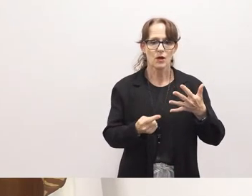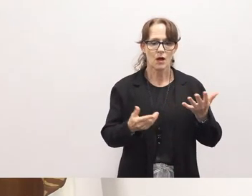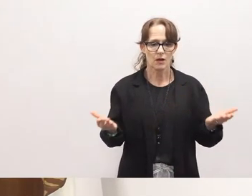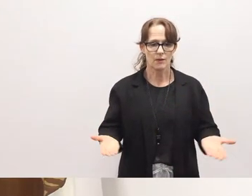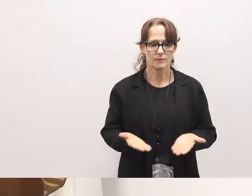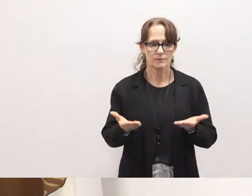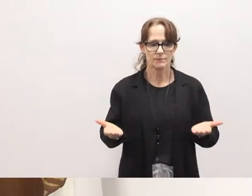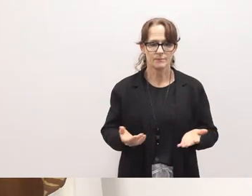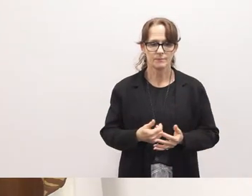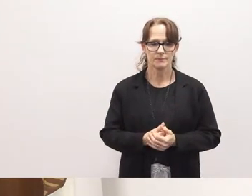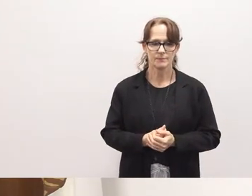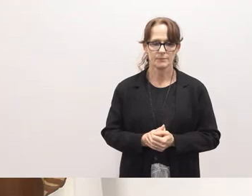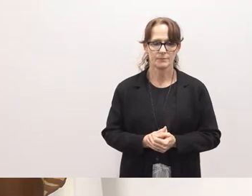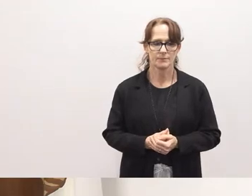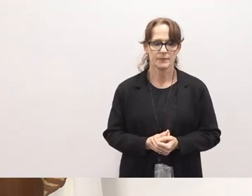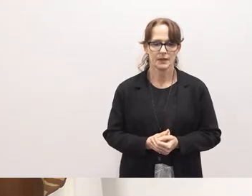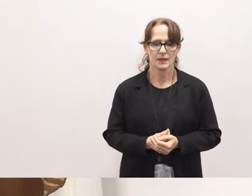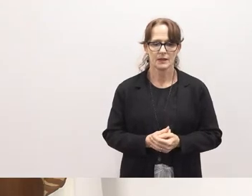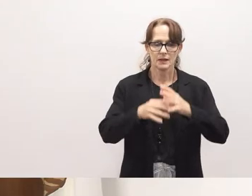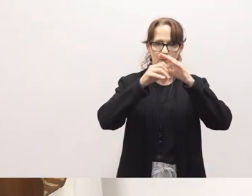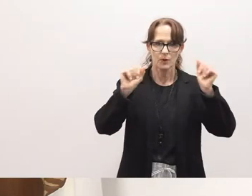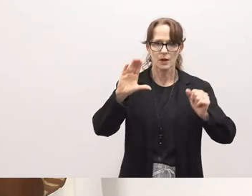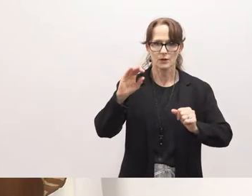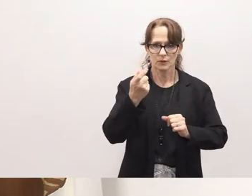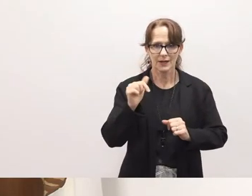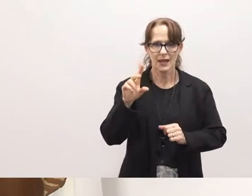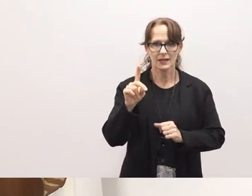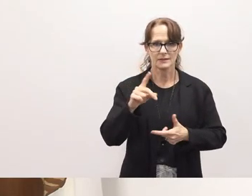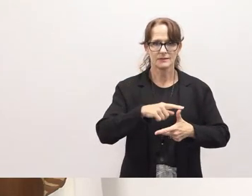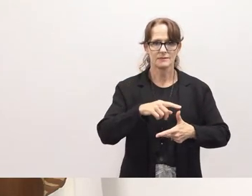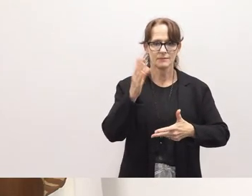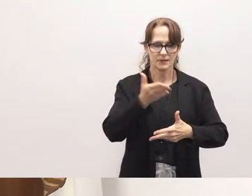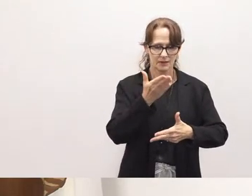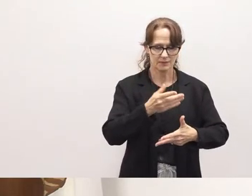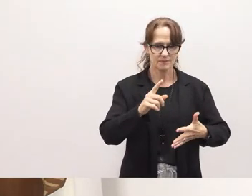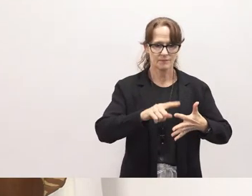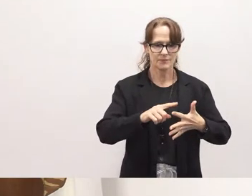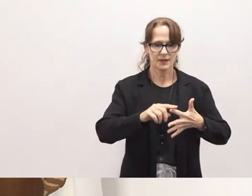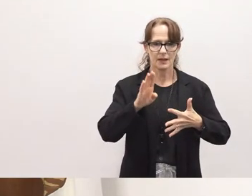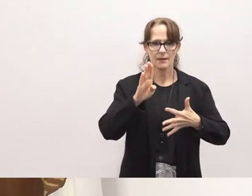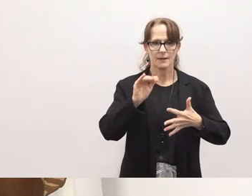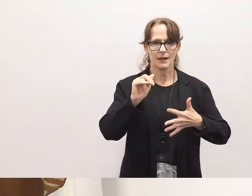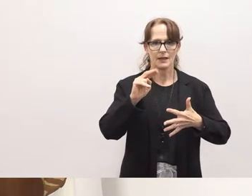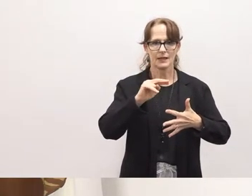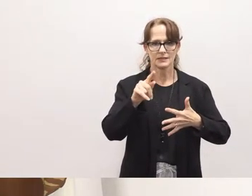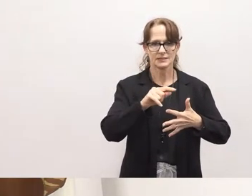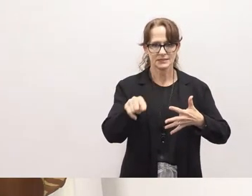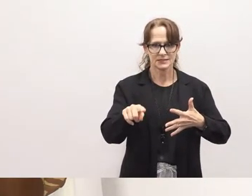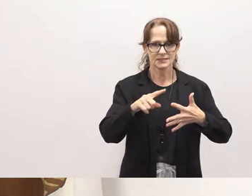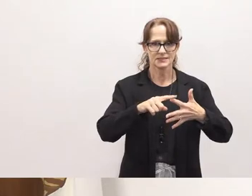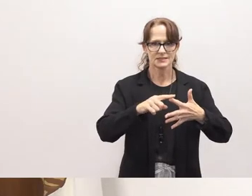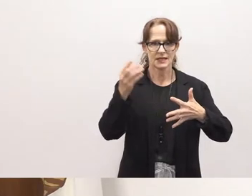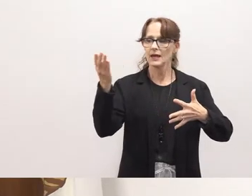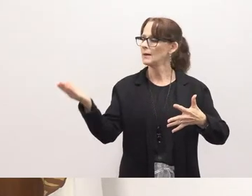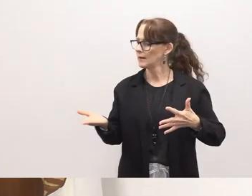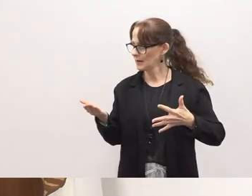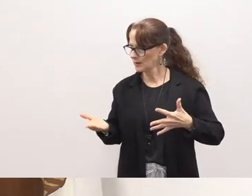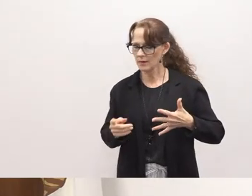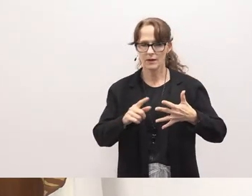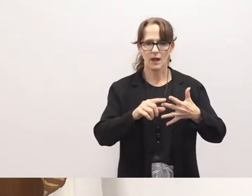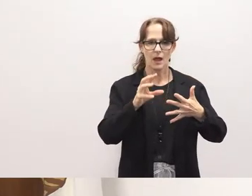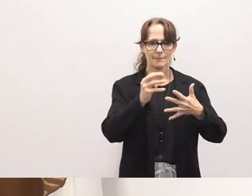you. President Craighead? Here. Member Benitez? Present. Member